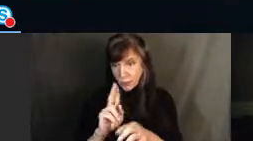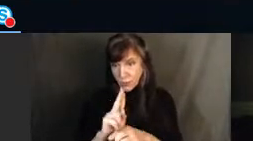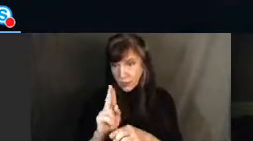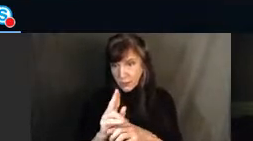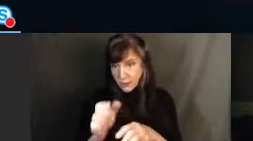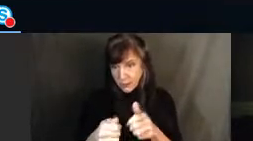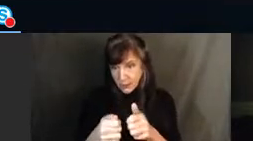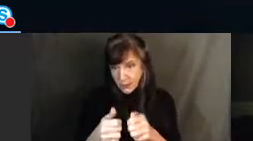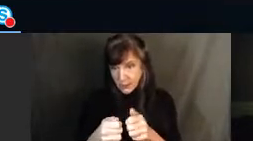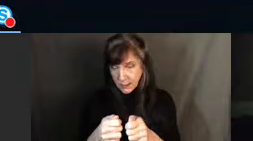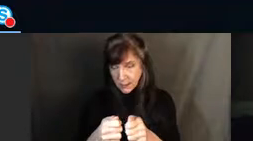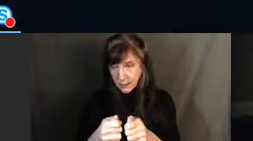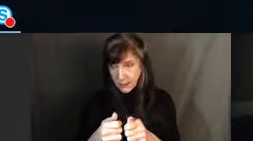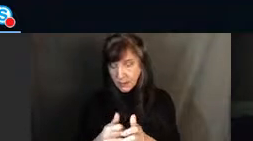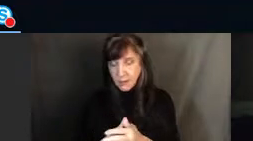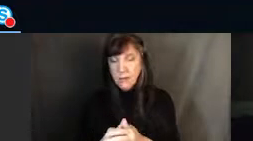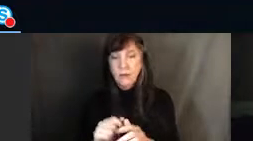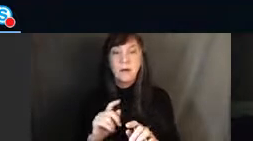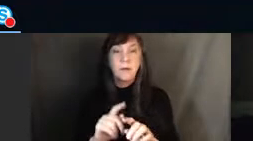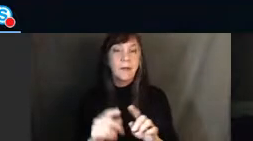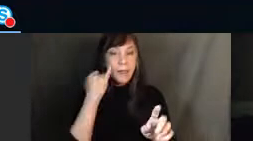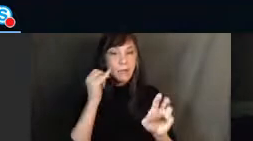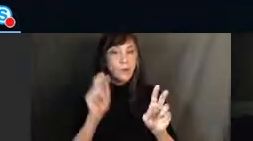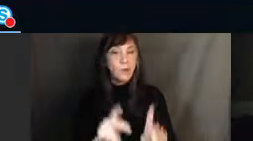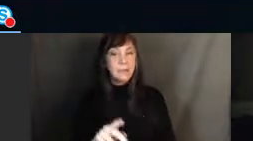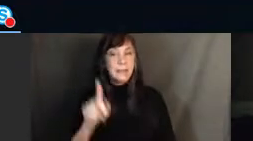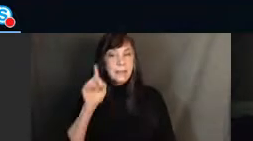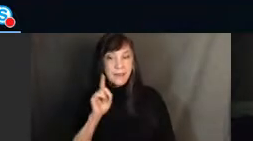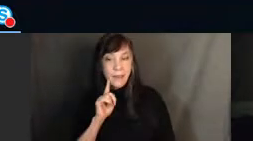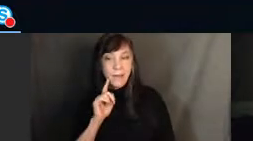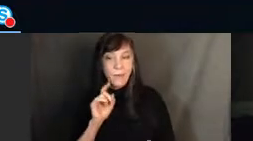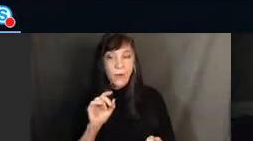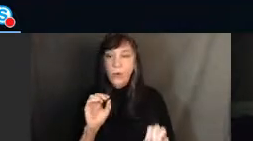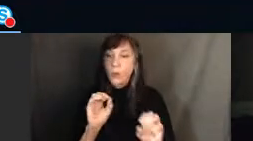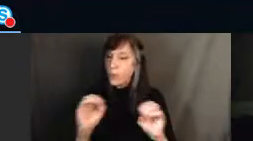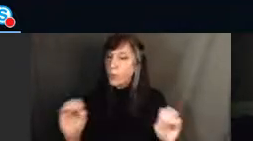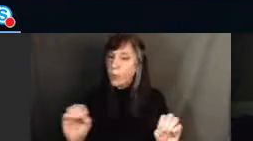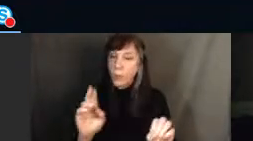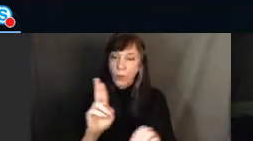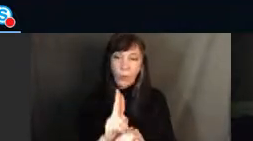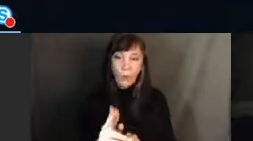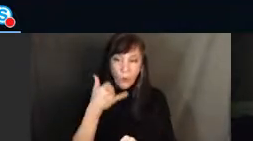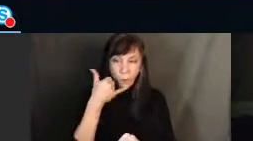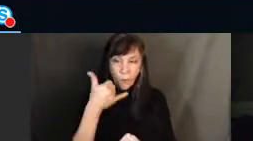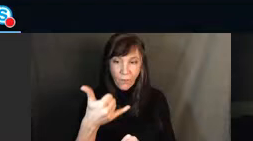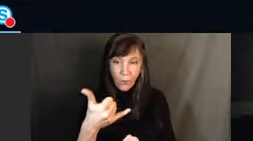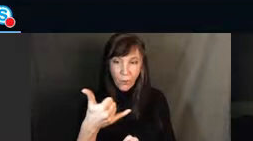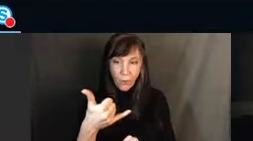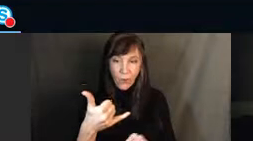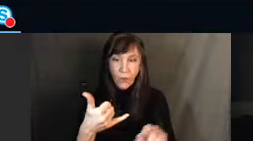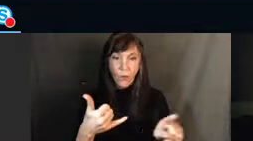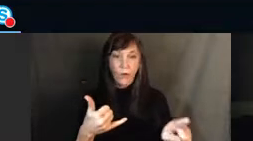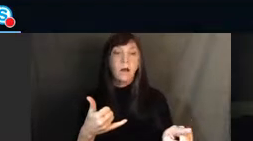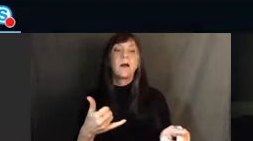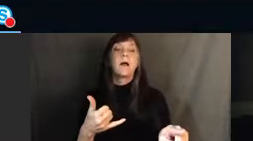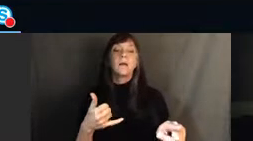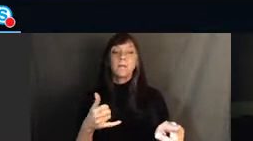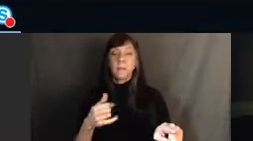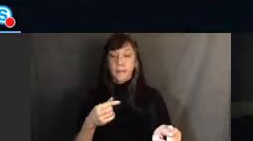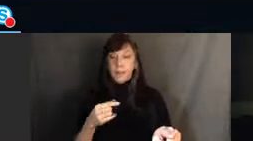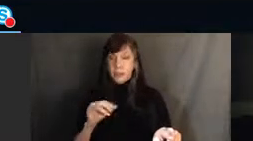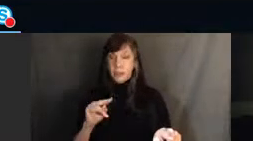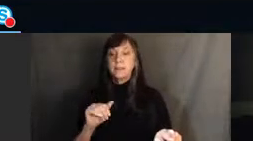if someone's deaf or doesn't use the telephone. Yes. Mm-hmm. Yes, I believe the city currently has that function